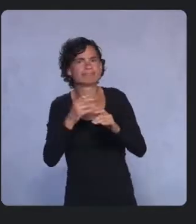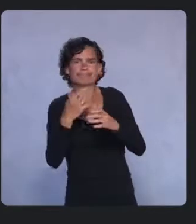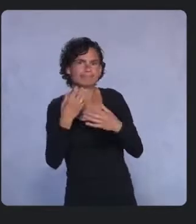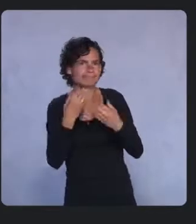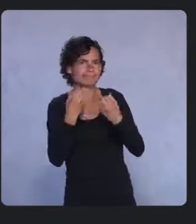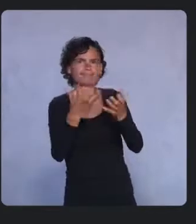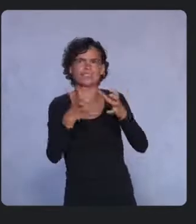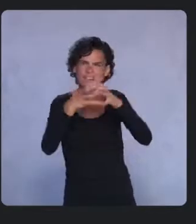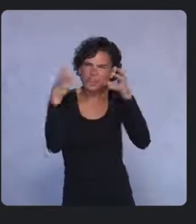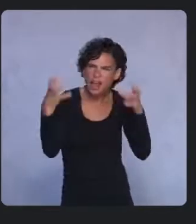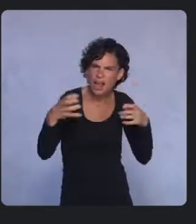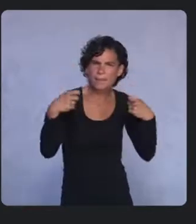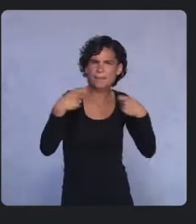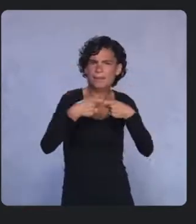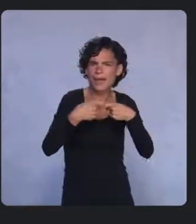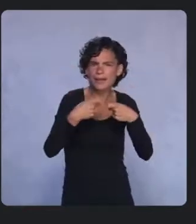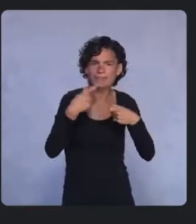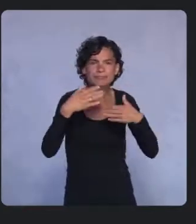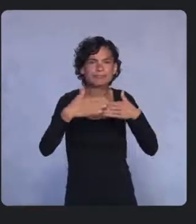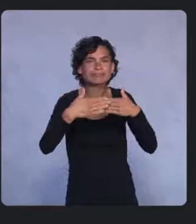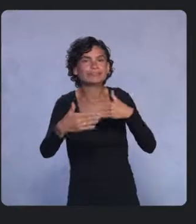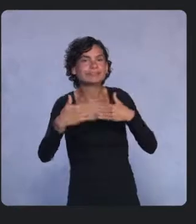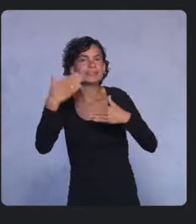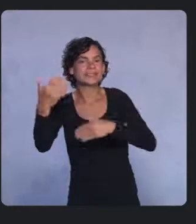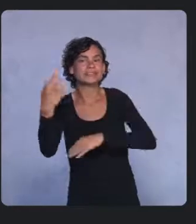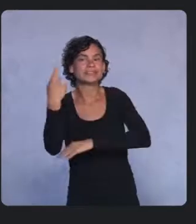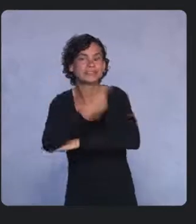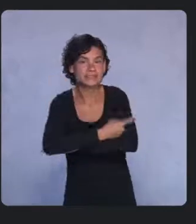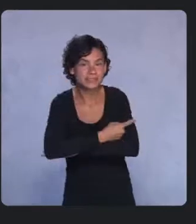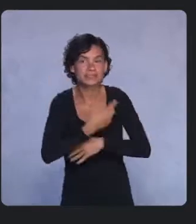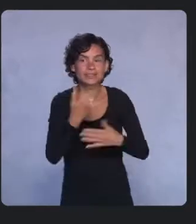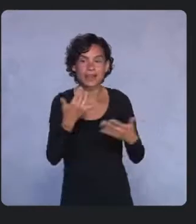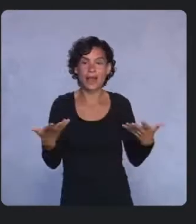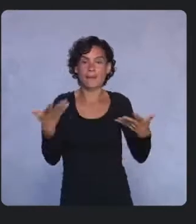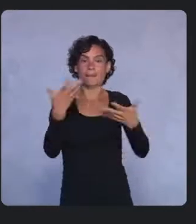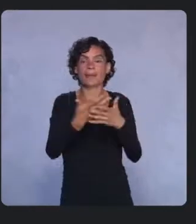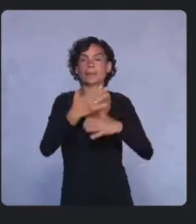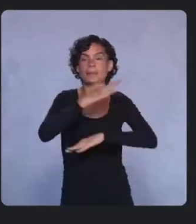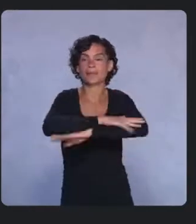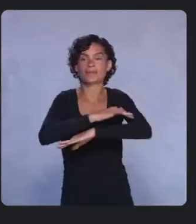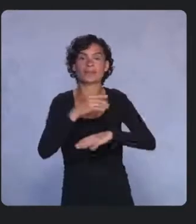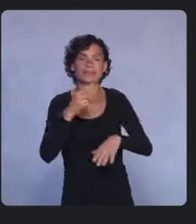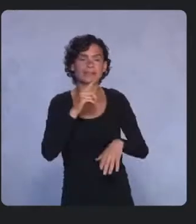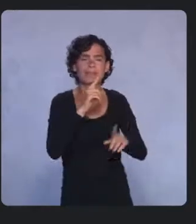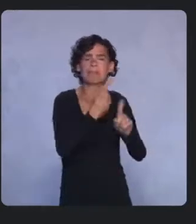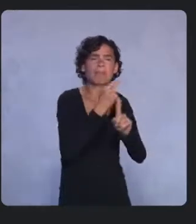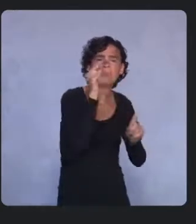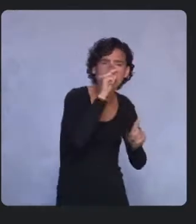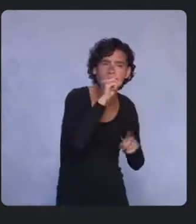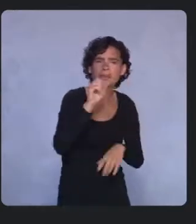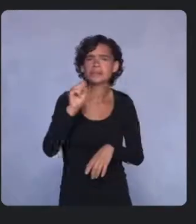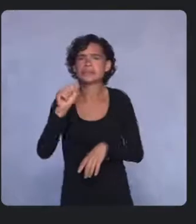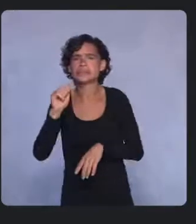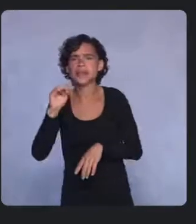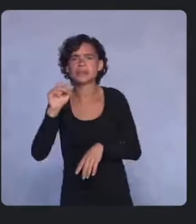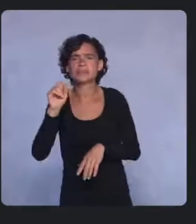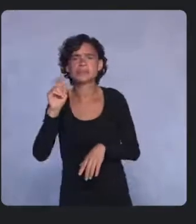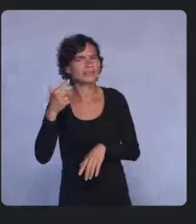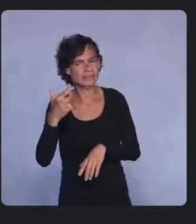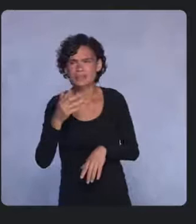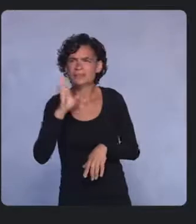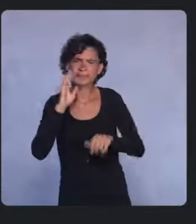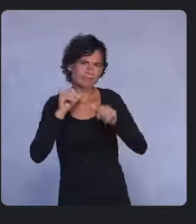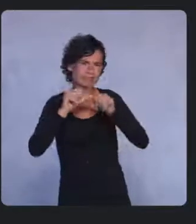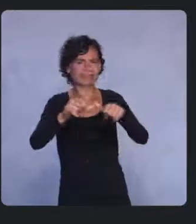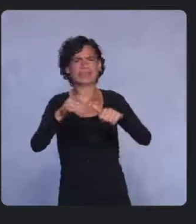for the next day. This combined platform isn't just for Google and Samsung. It will continue to be available for